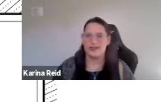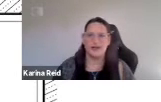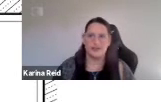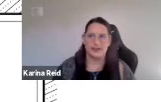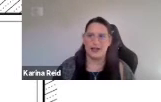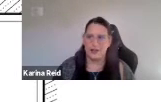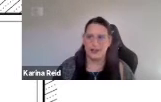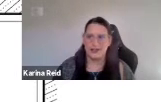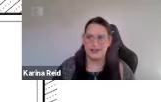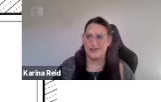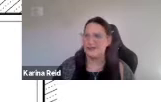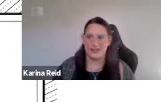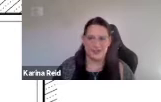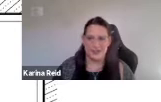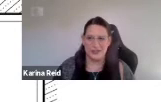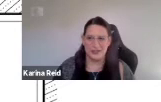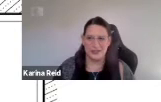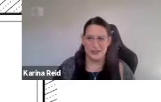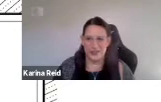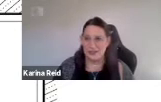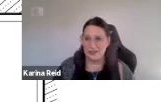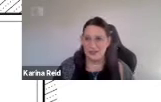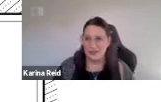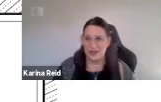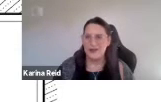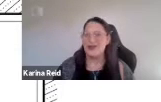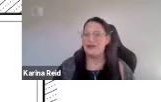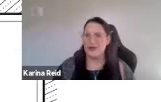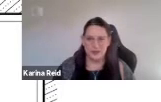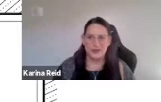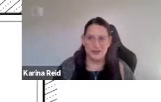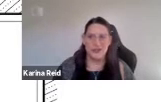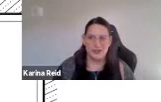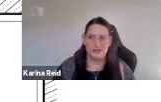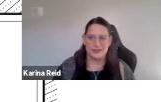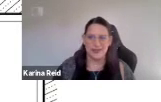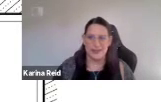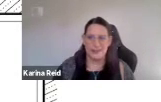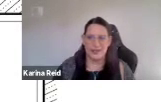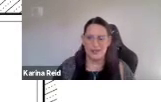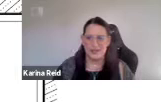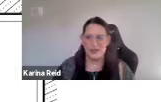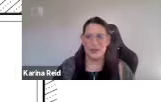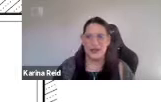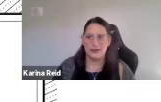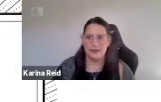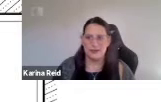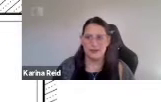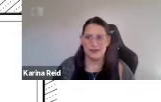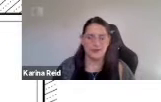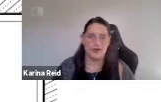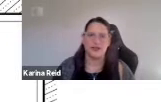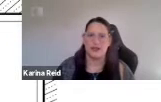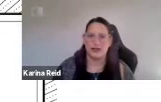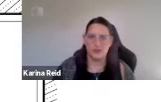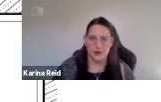application is obviously the application itself. That is the only transfer application that we have. You absolutely must use that application to apply to the University